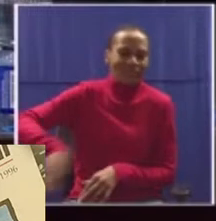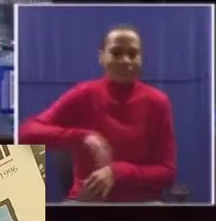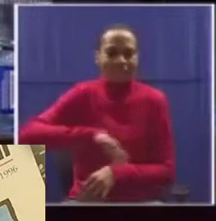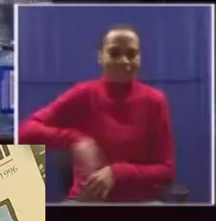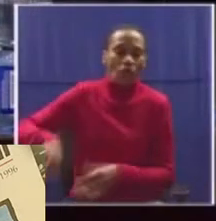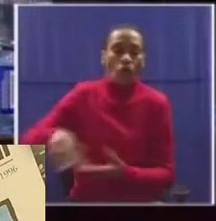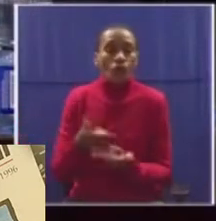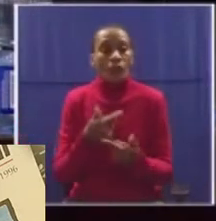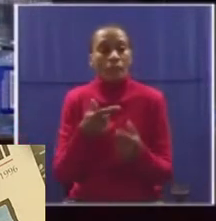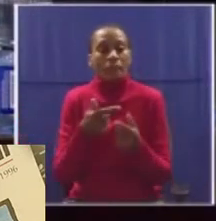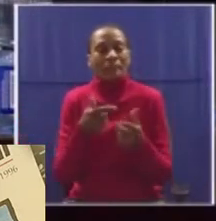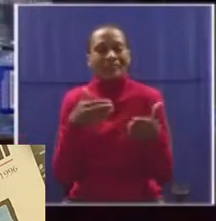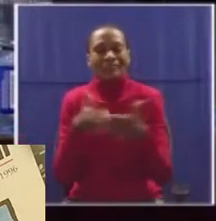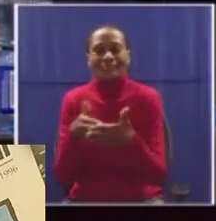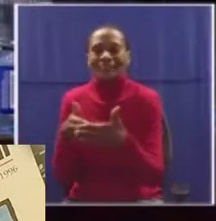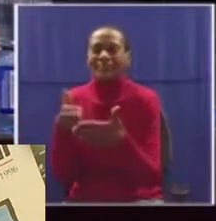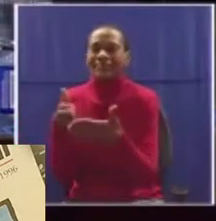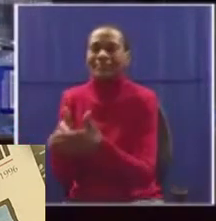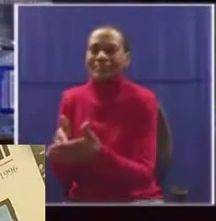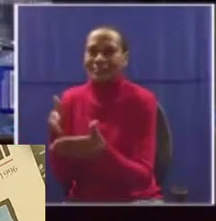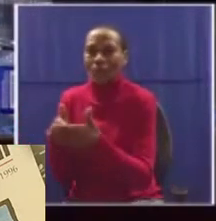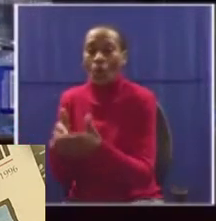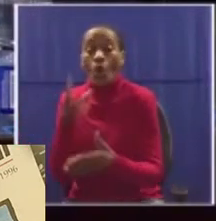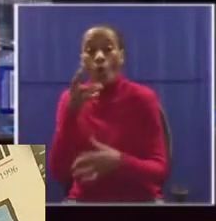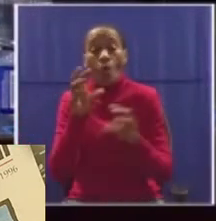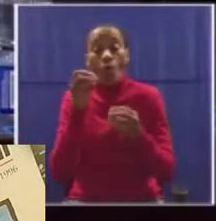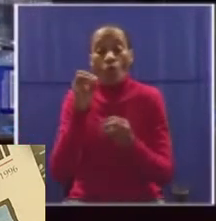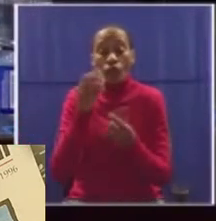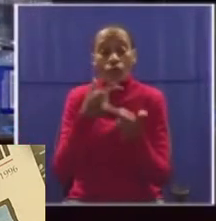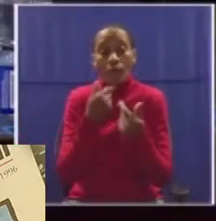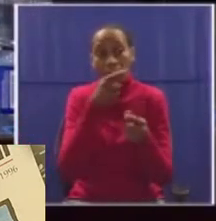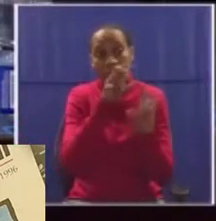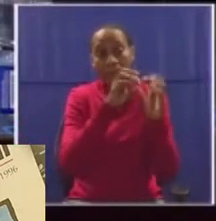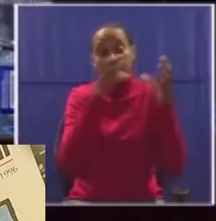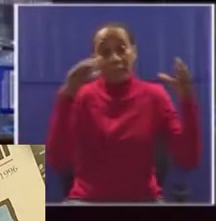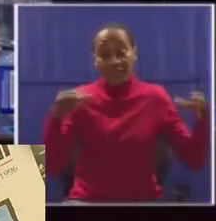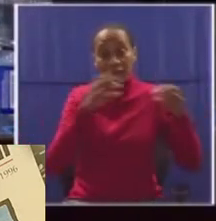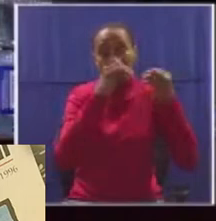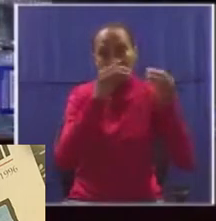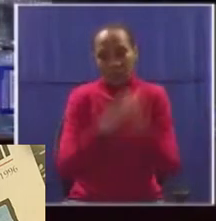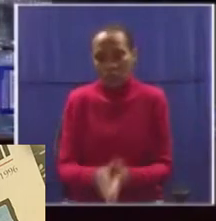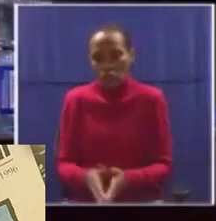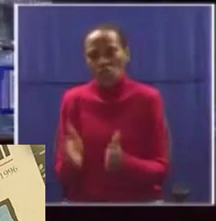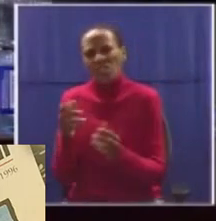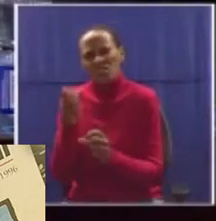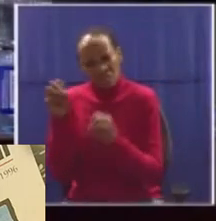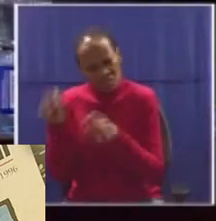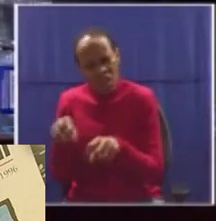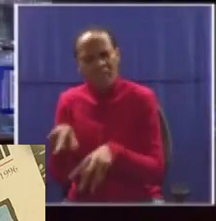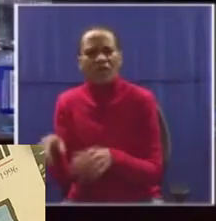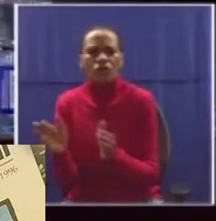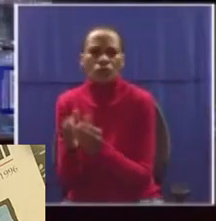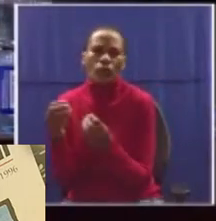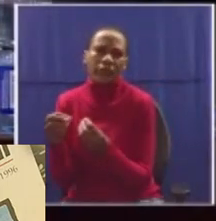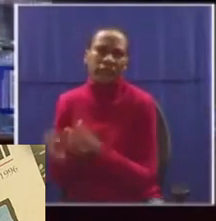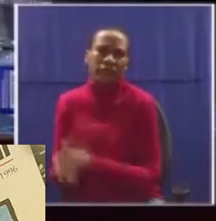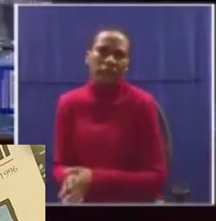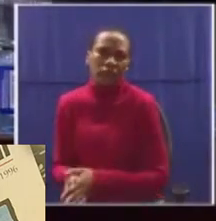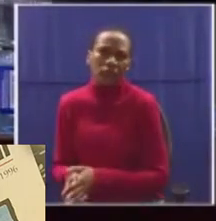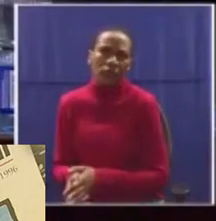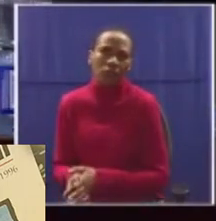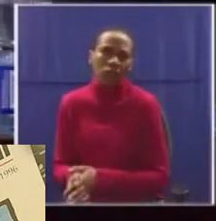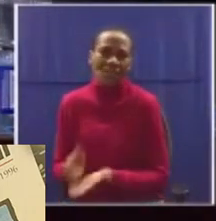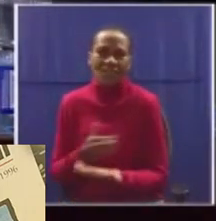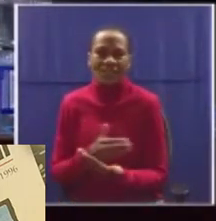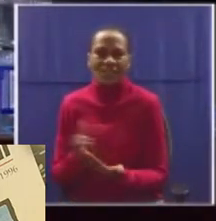from Ray type and greedy big business small businesses suffer in silence they are either